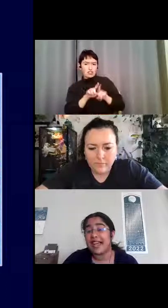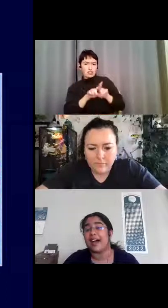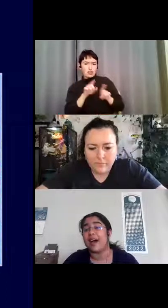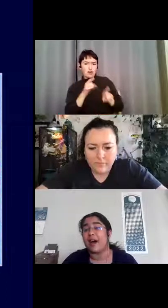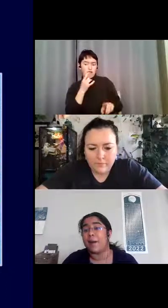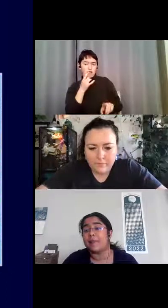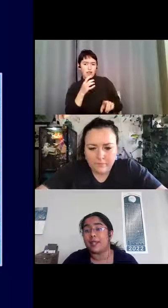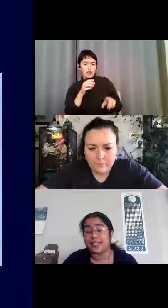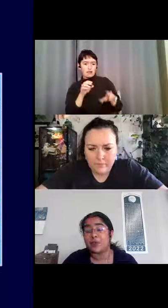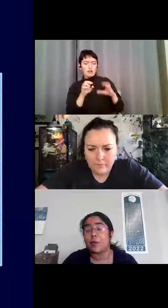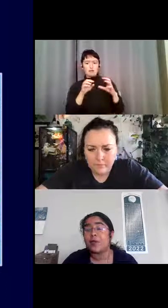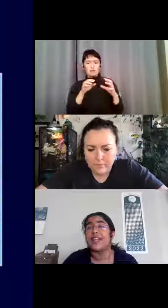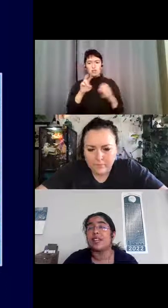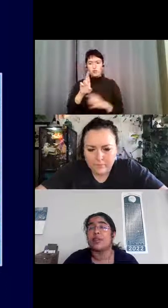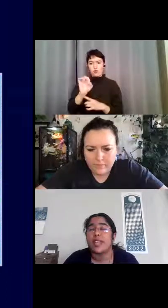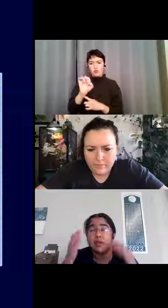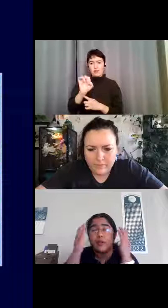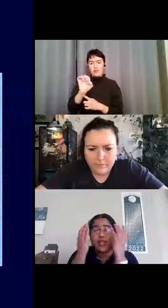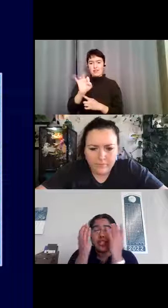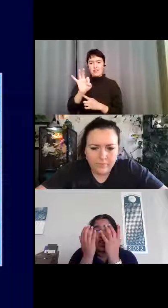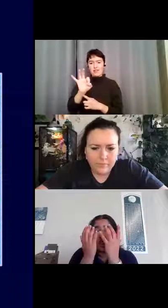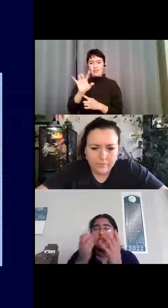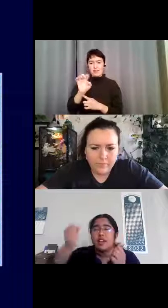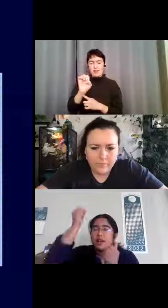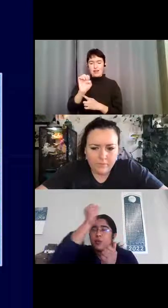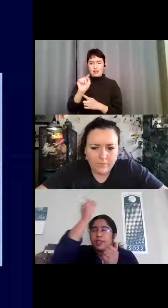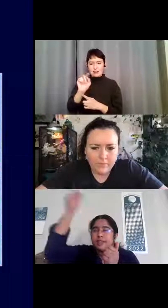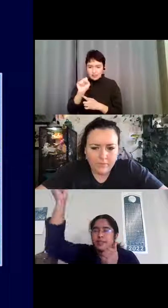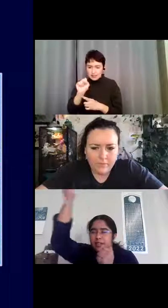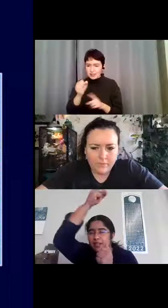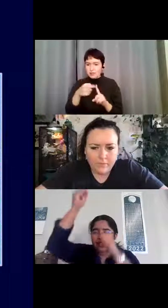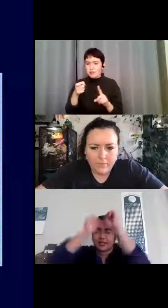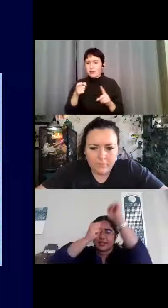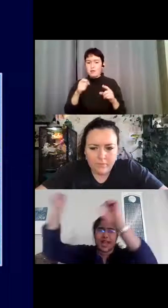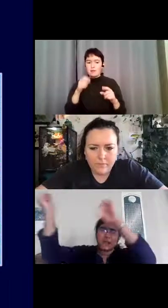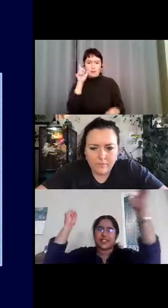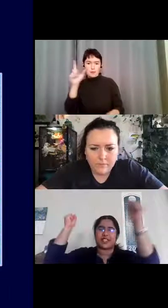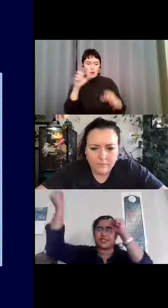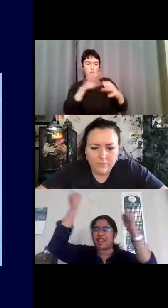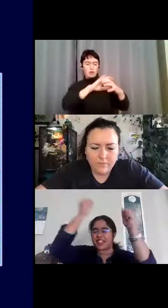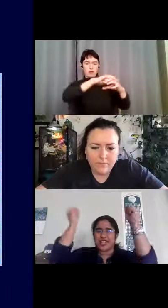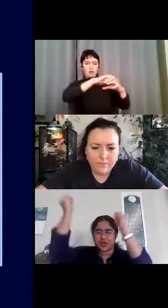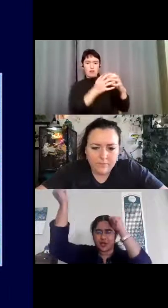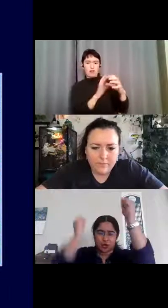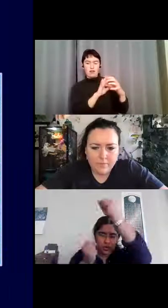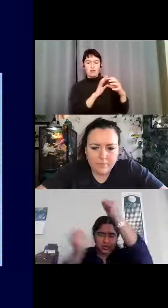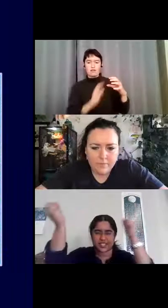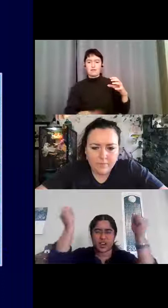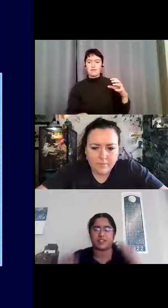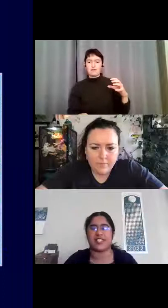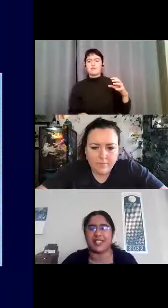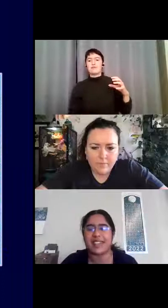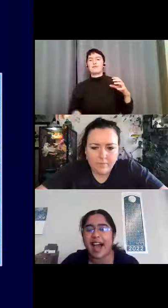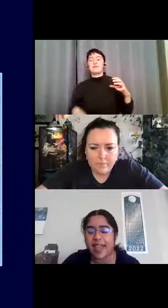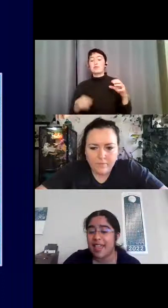like, this is almost like looking at the moon in the dark with thousands of little flashlights, which are all of the